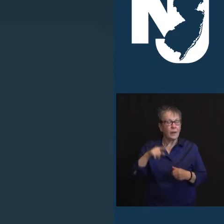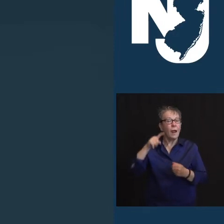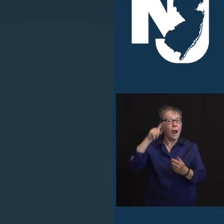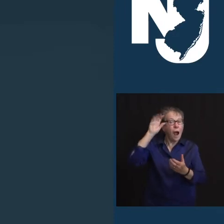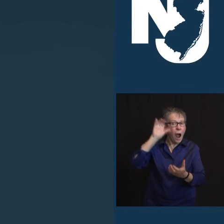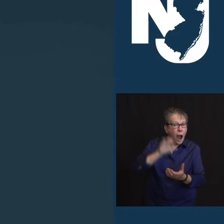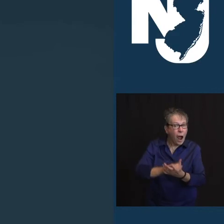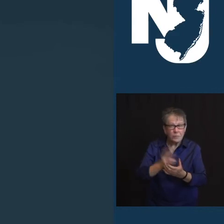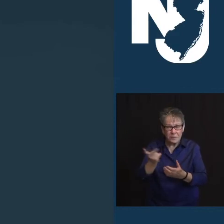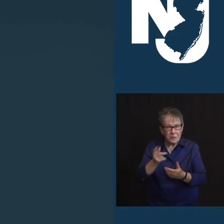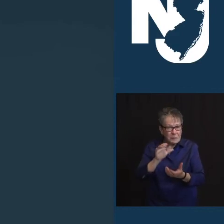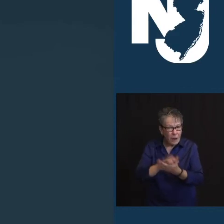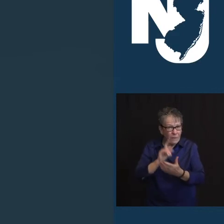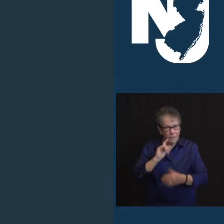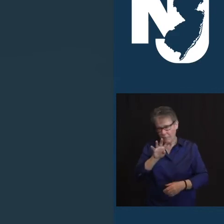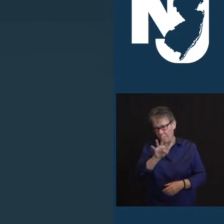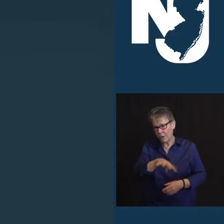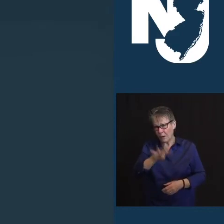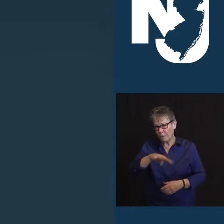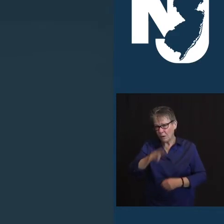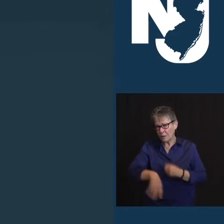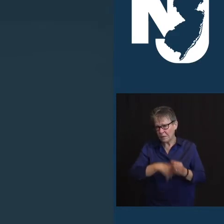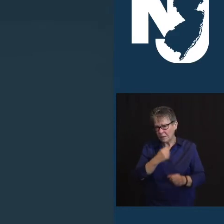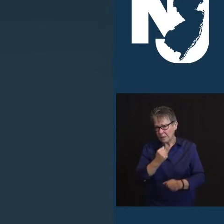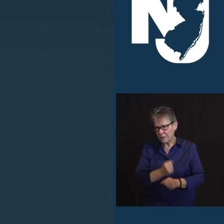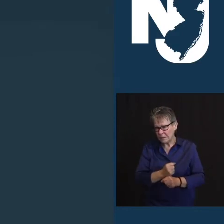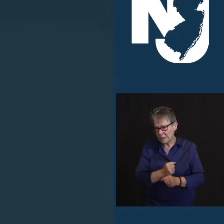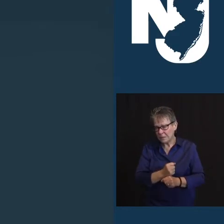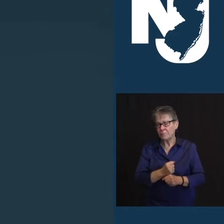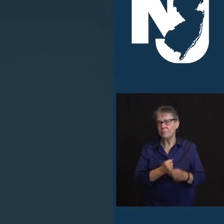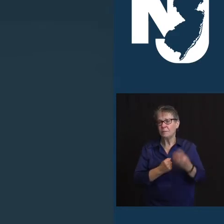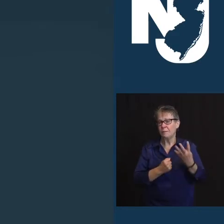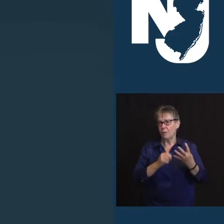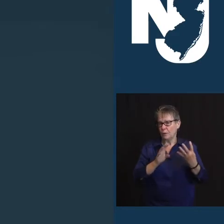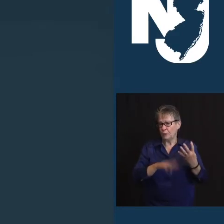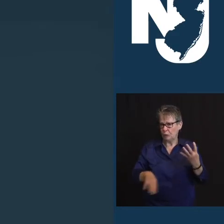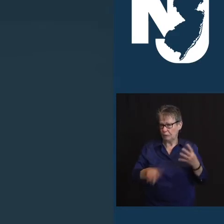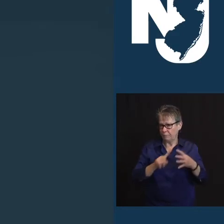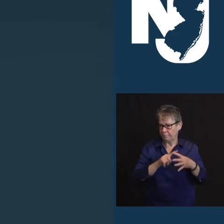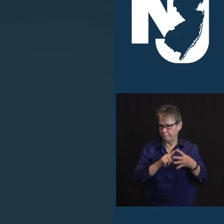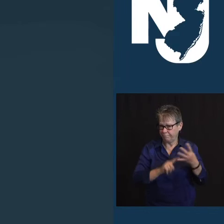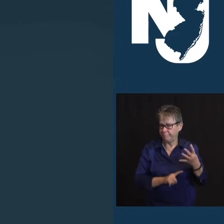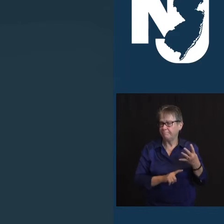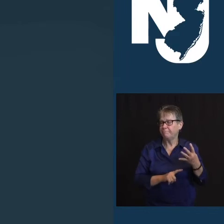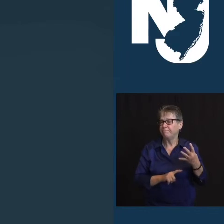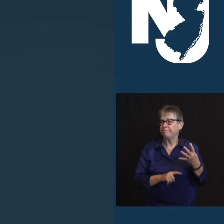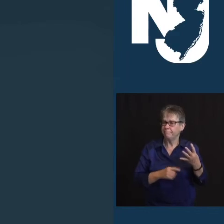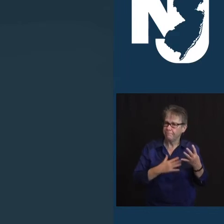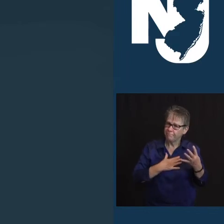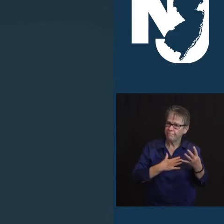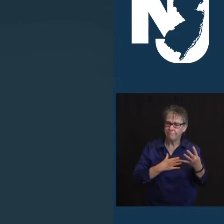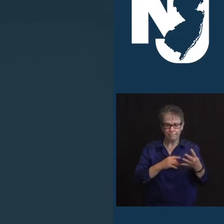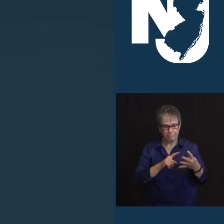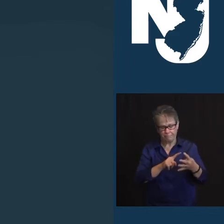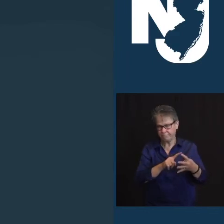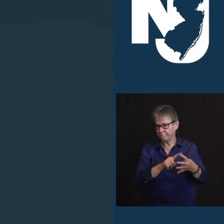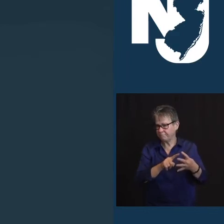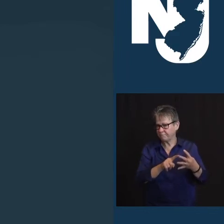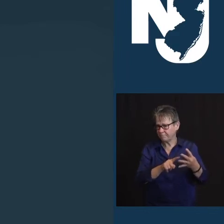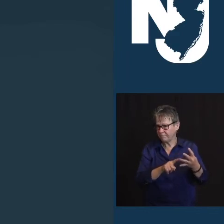Jeff, son Tim, his wife Rebecca, by the way, son Matt, and his wife Kimberly, and daughter Lindsay.